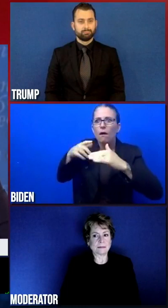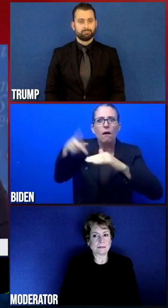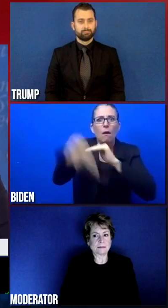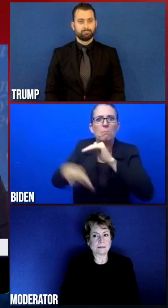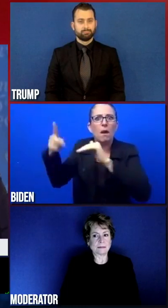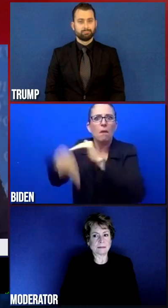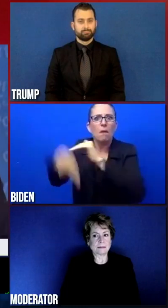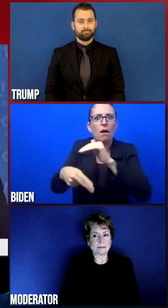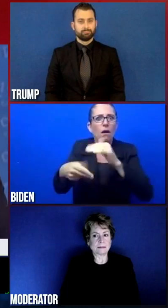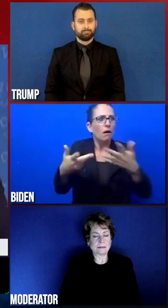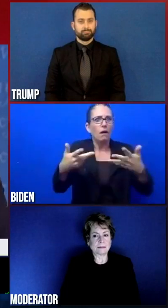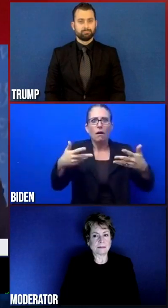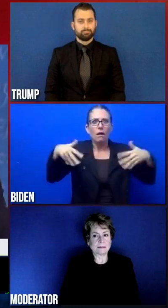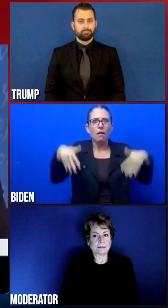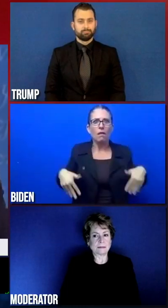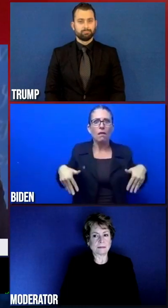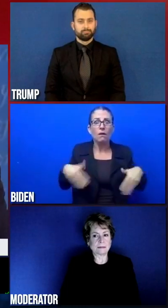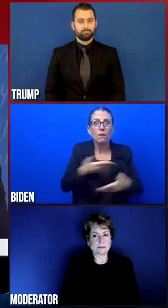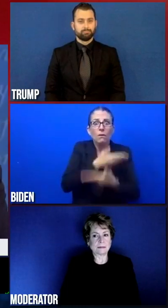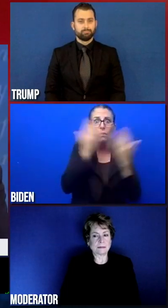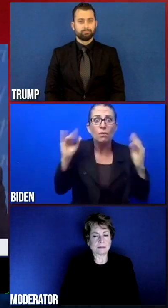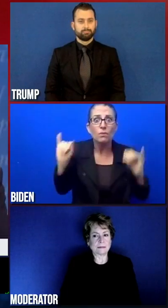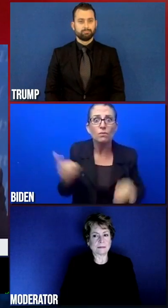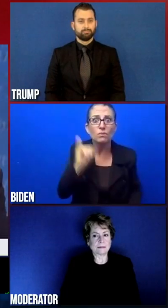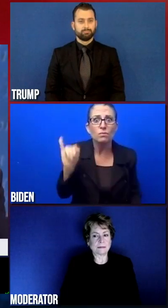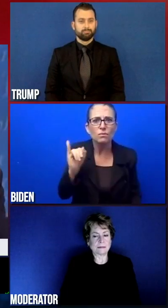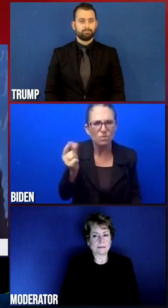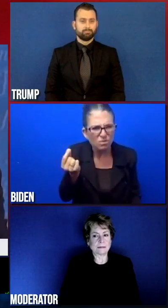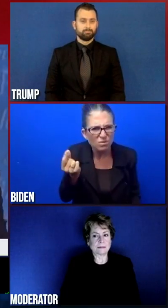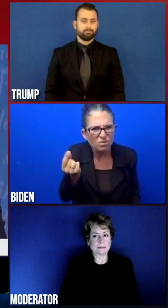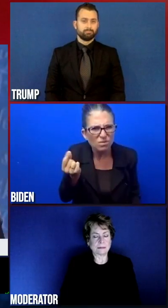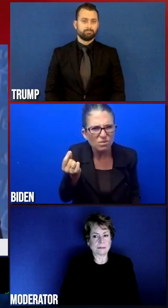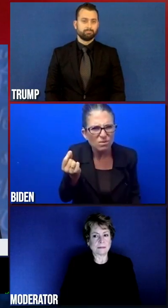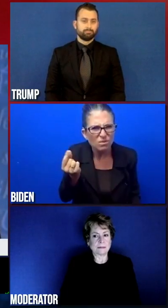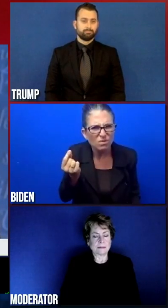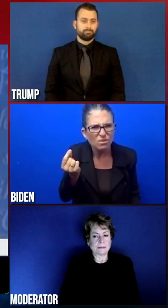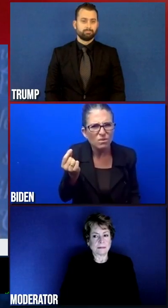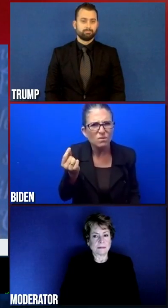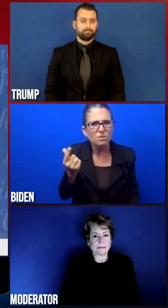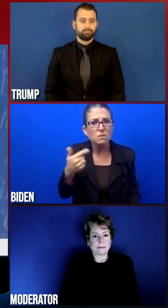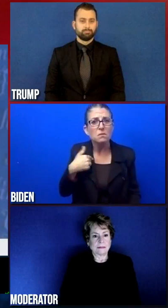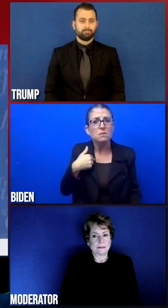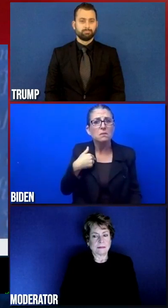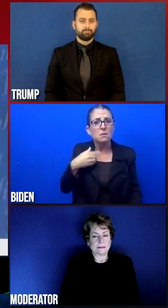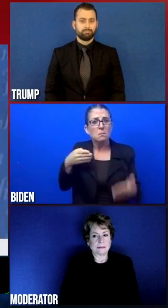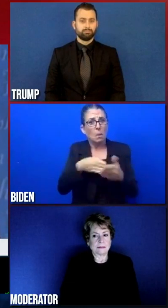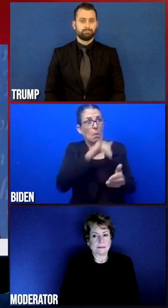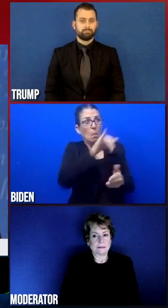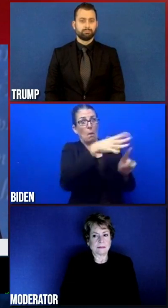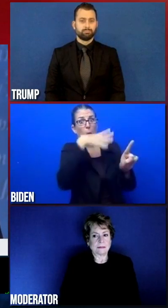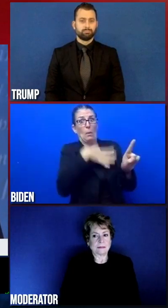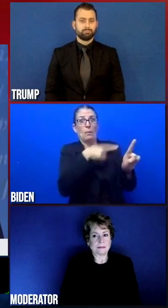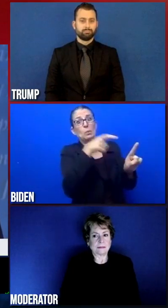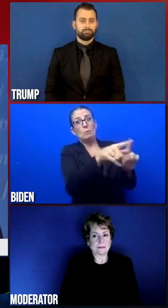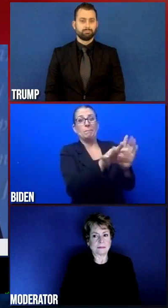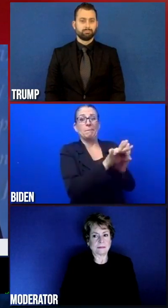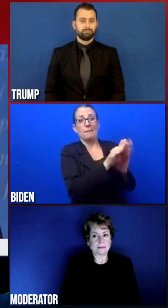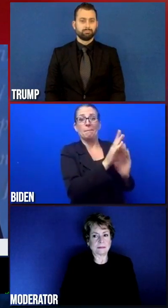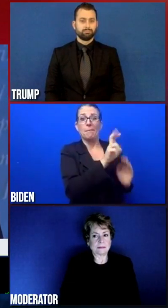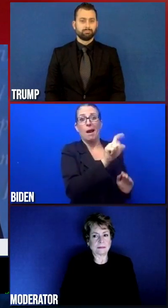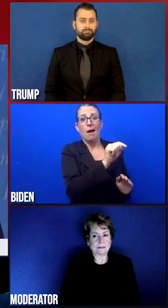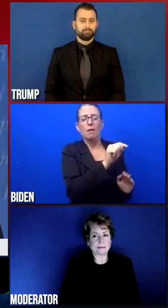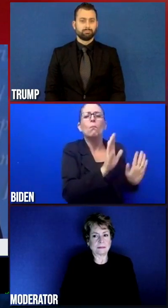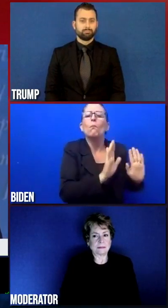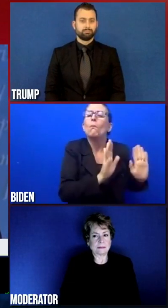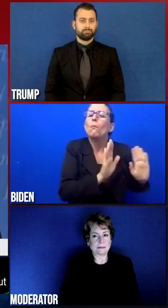the justice, and I have nothing, I'm not opposed to the justice, she seems like a very fine person. But she's written before she went on the bench, which is her